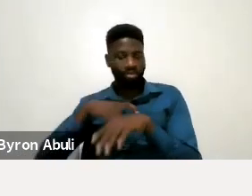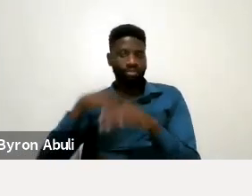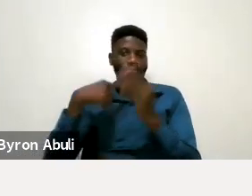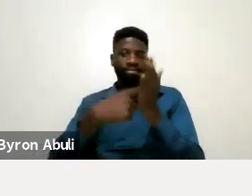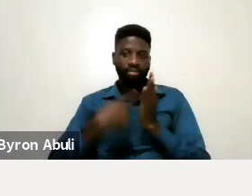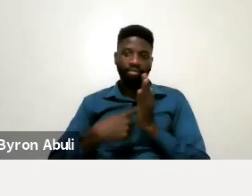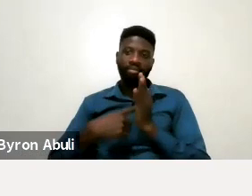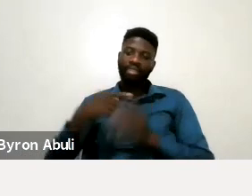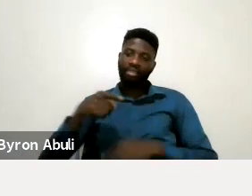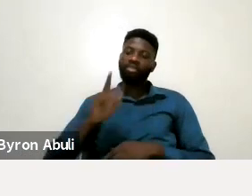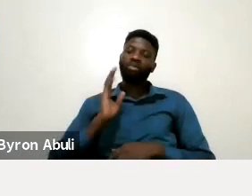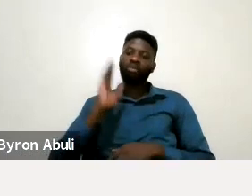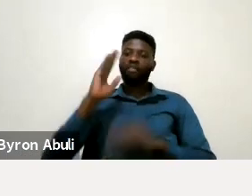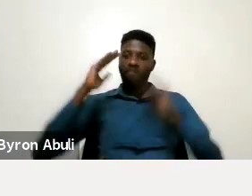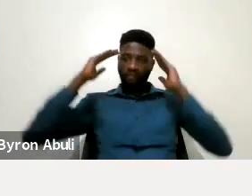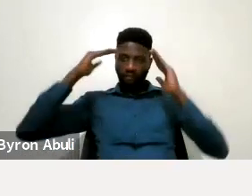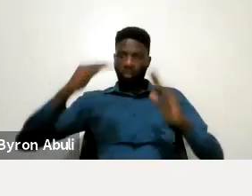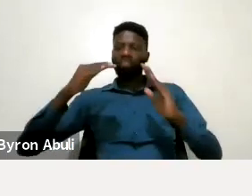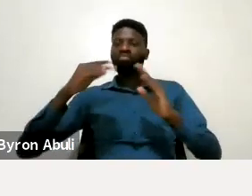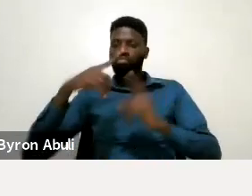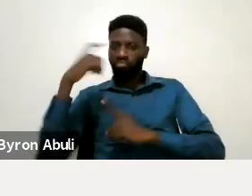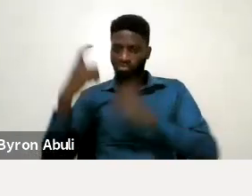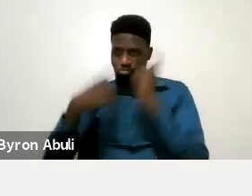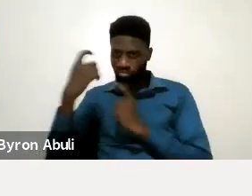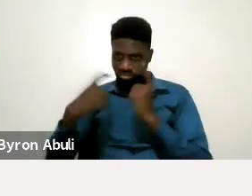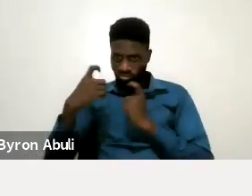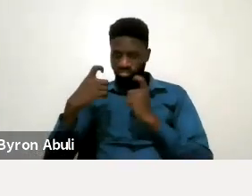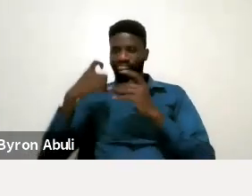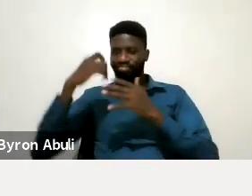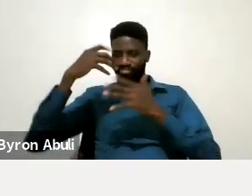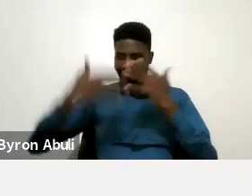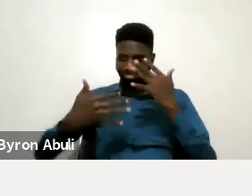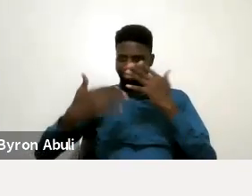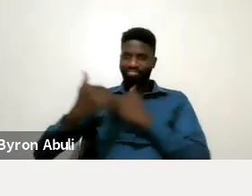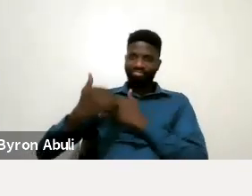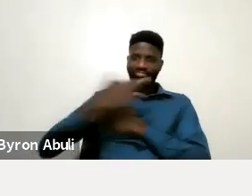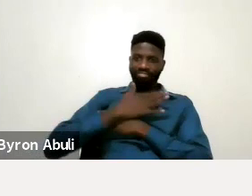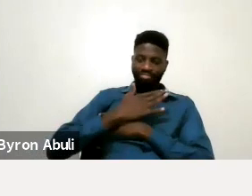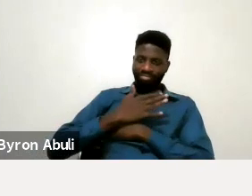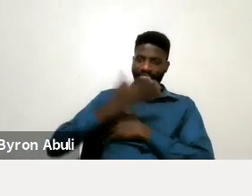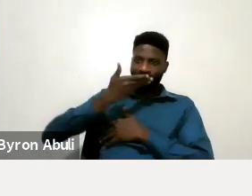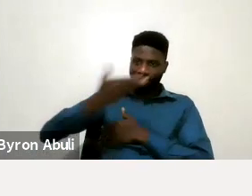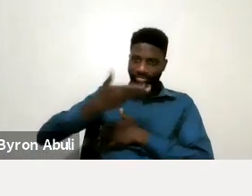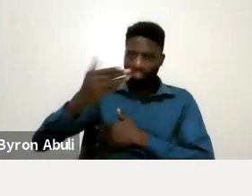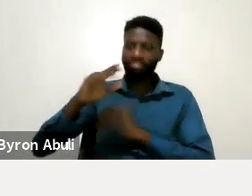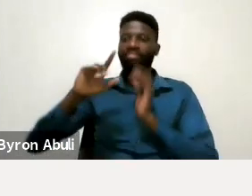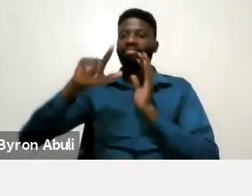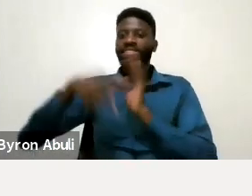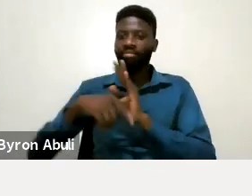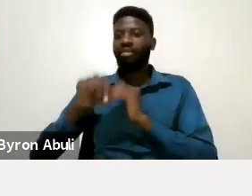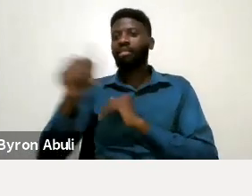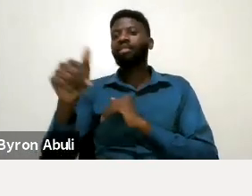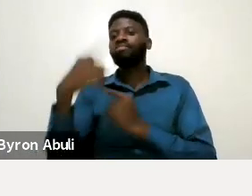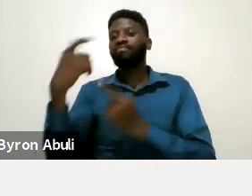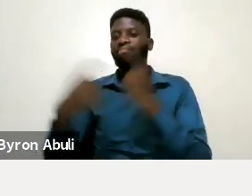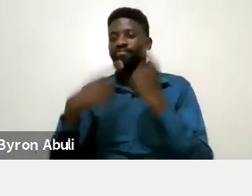first prioritize on the questions that we have sent in advance before answering the questions that we have for that day.